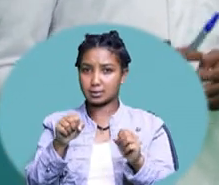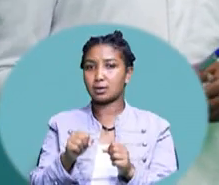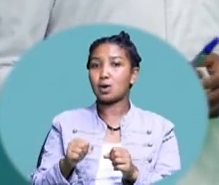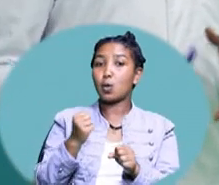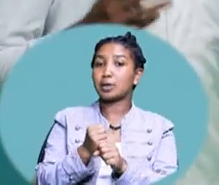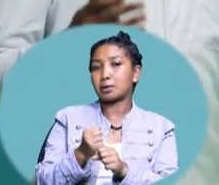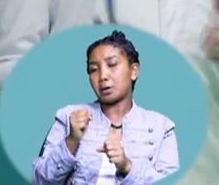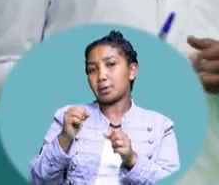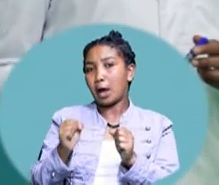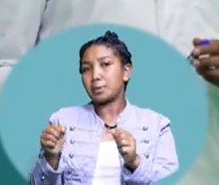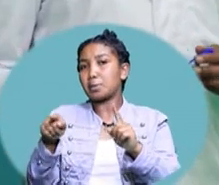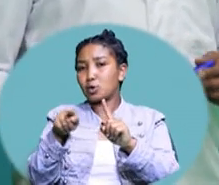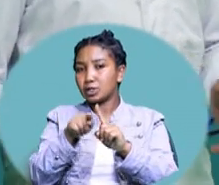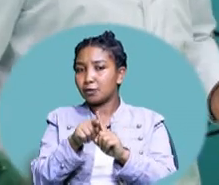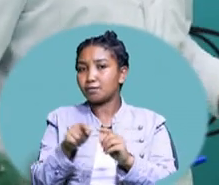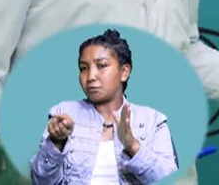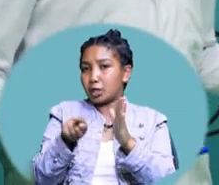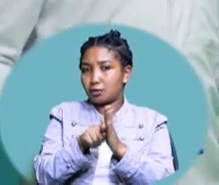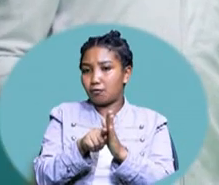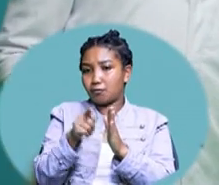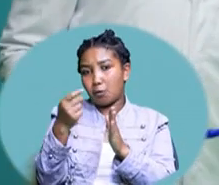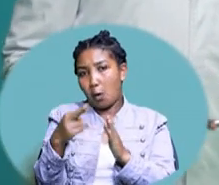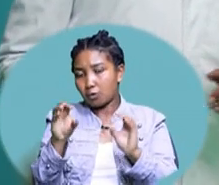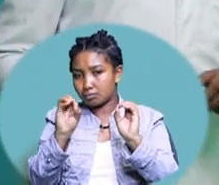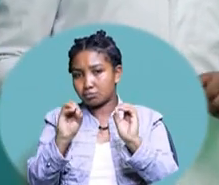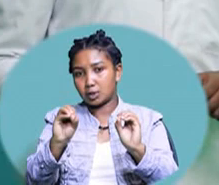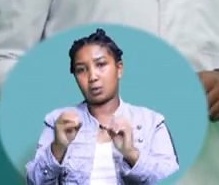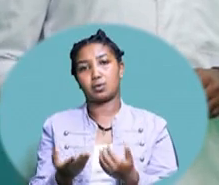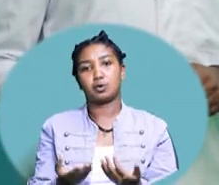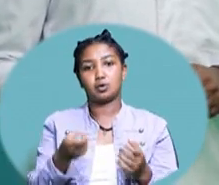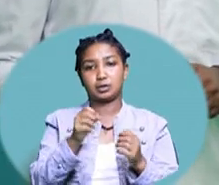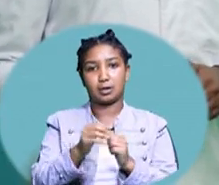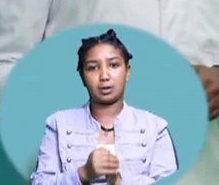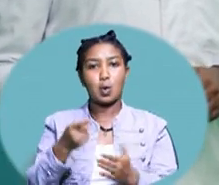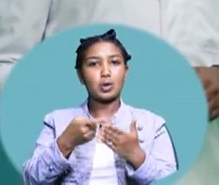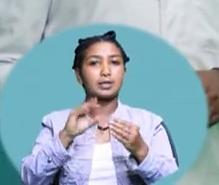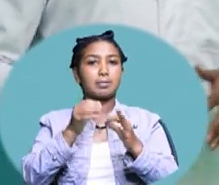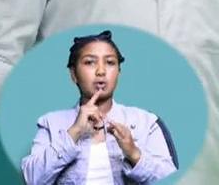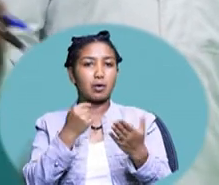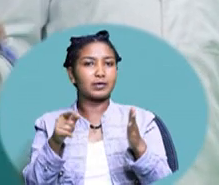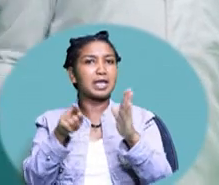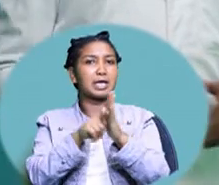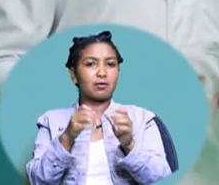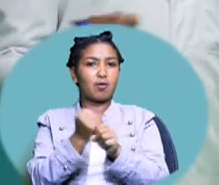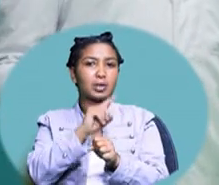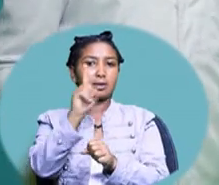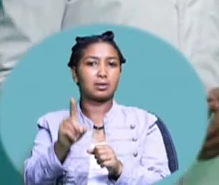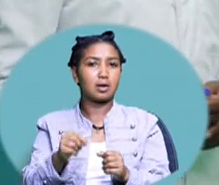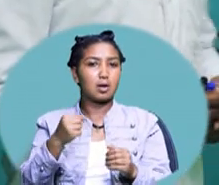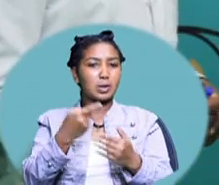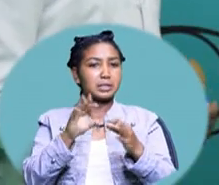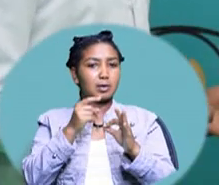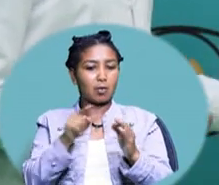I hope you do understand this concept. Yes, work can be negative, work can be positive, as well as work might